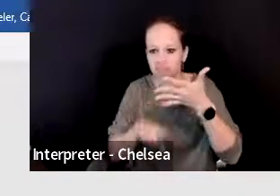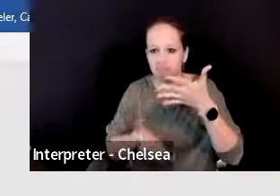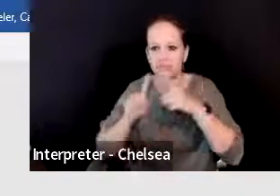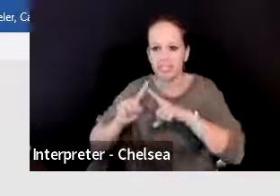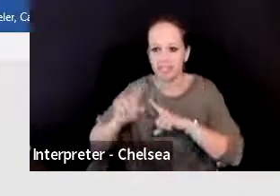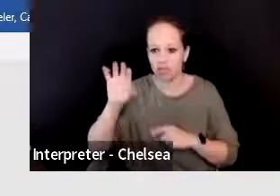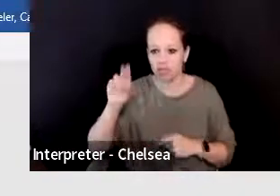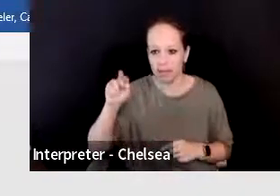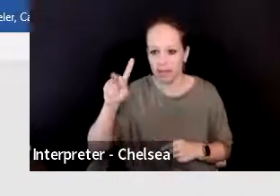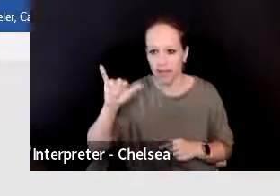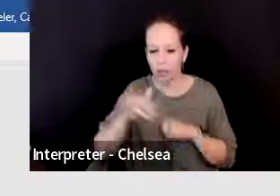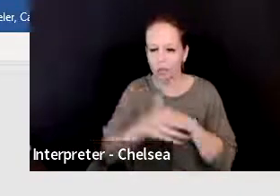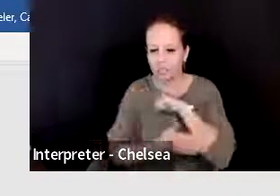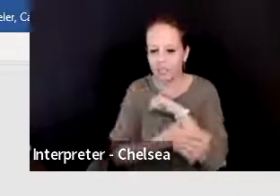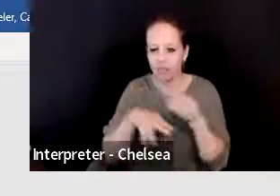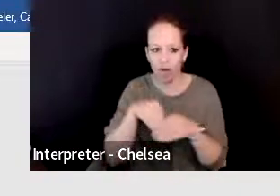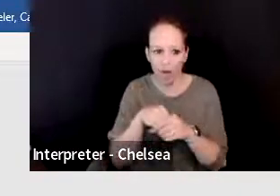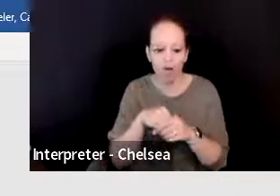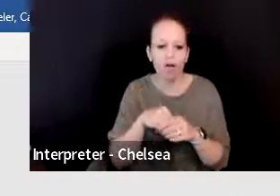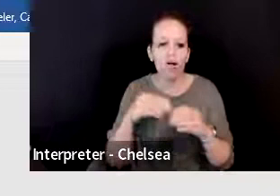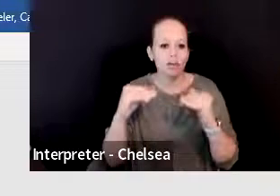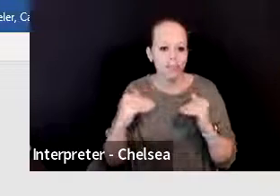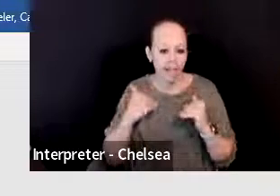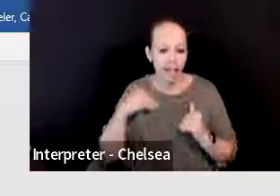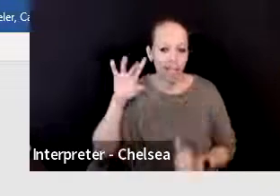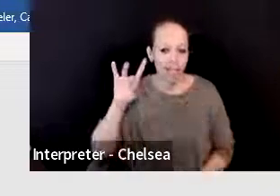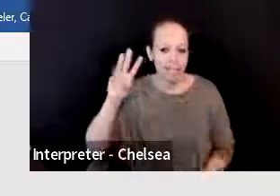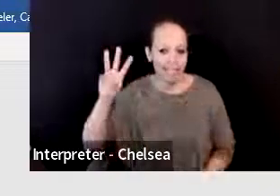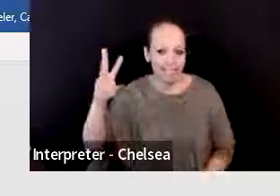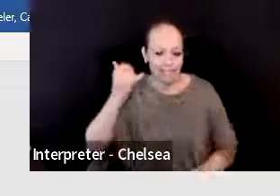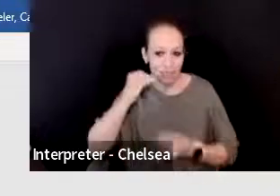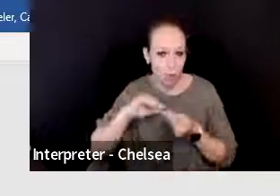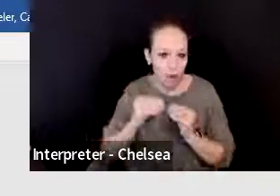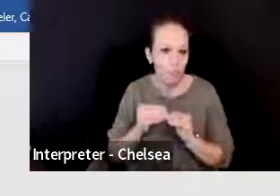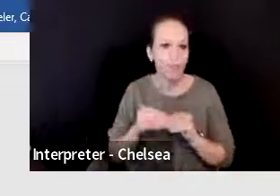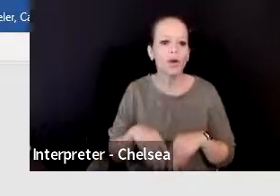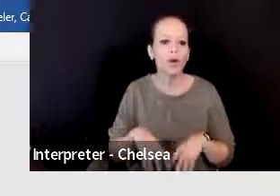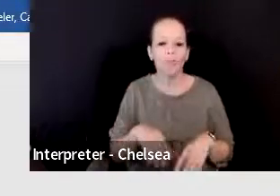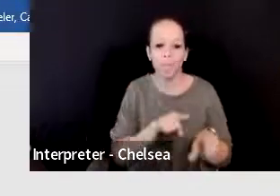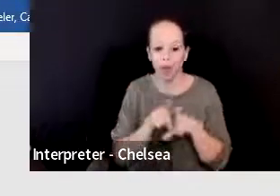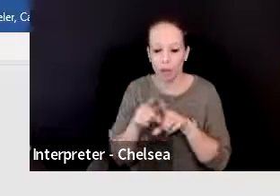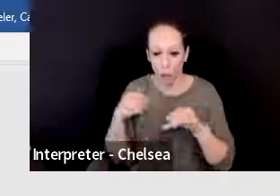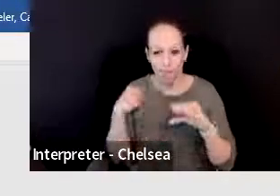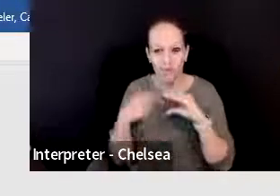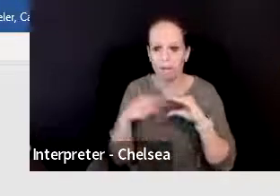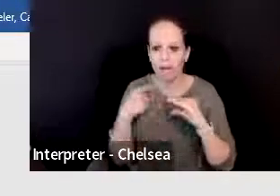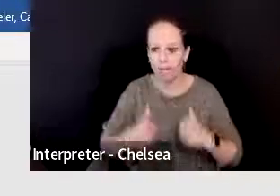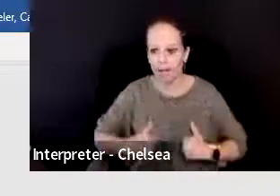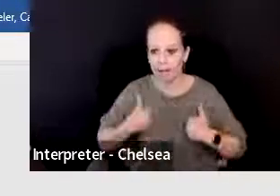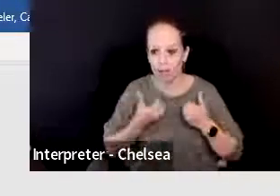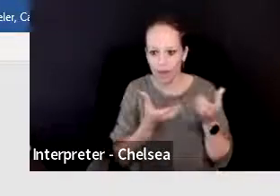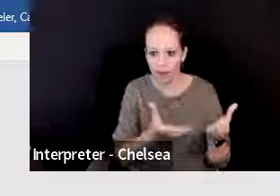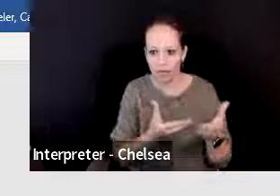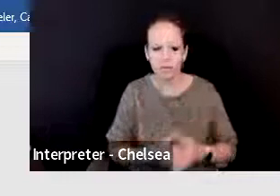an 866, which is a toll-free number, or an email. Now, also need to point out that there are